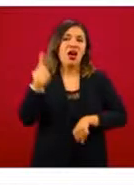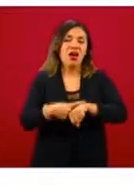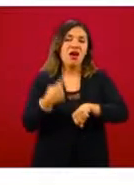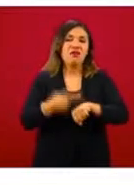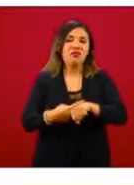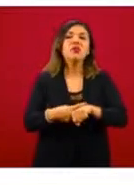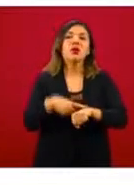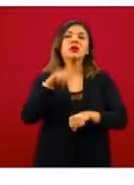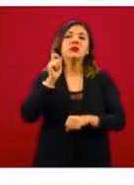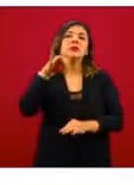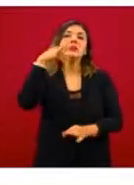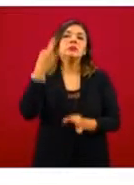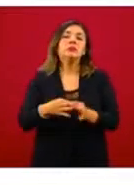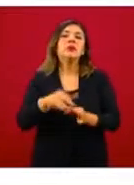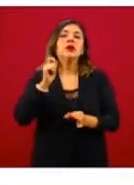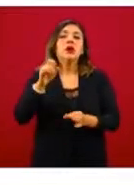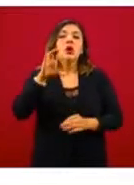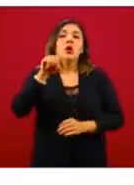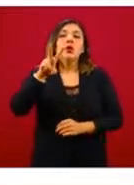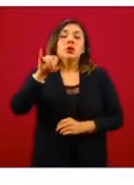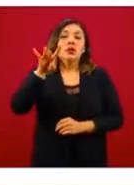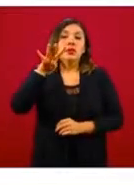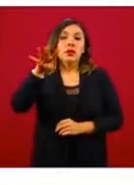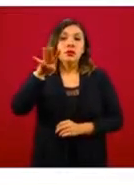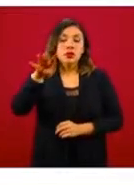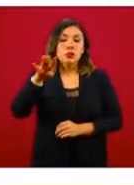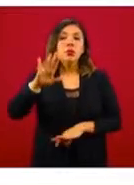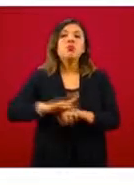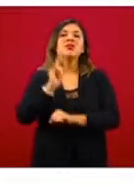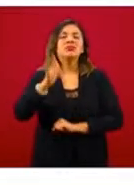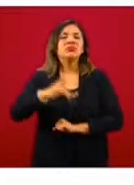97,326 people who have taken the test and